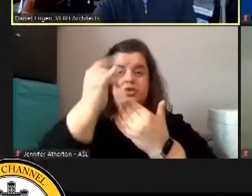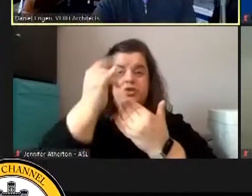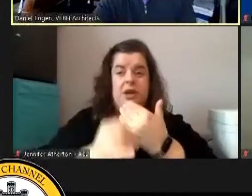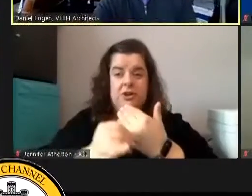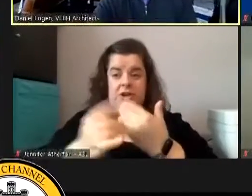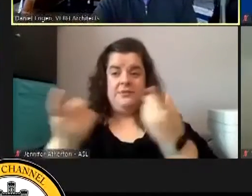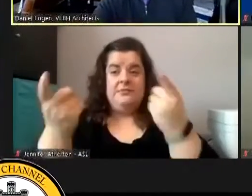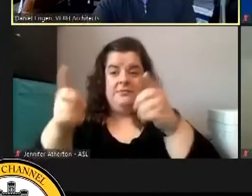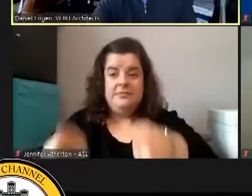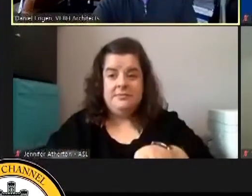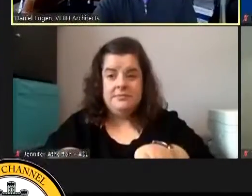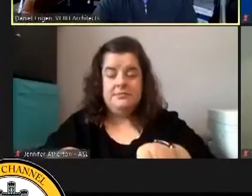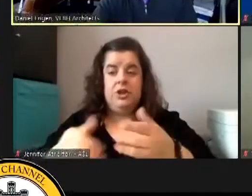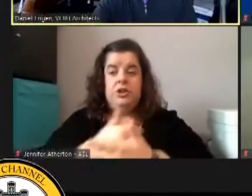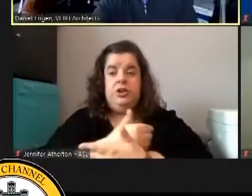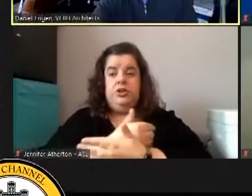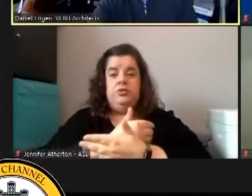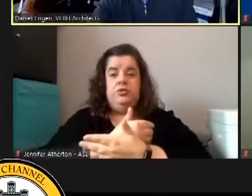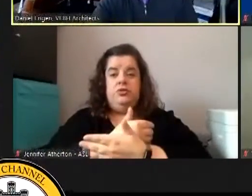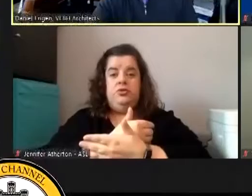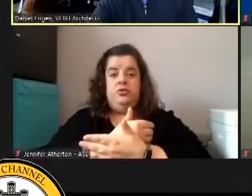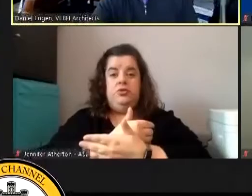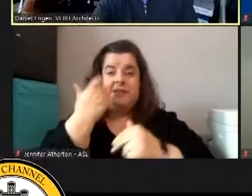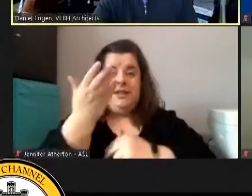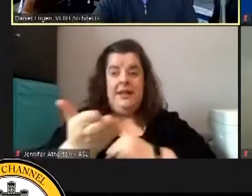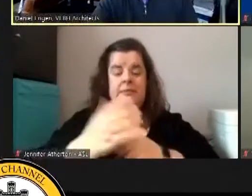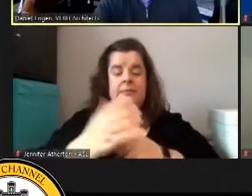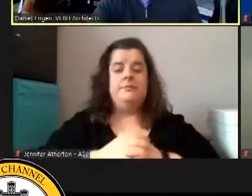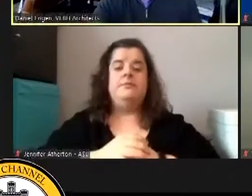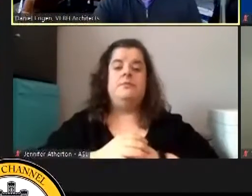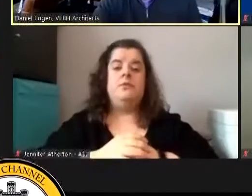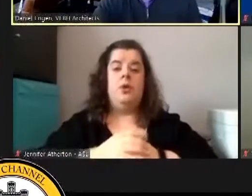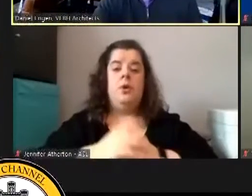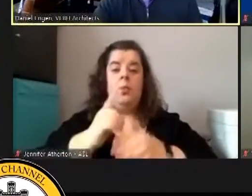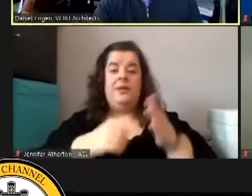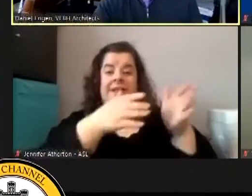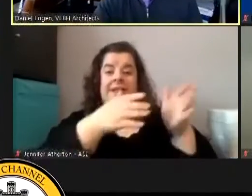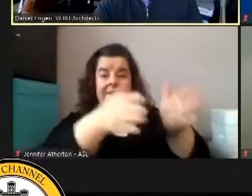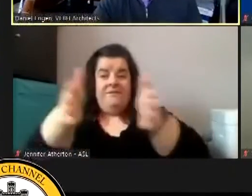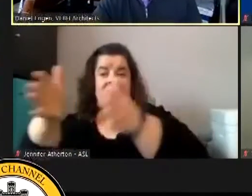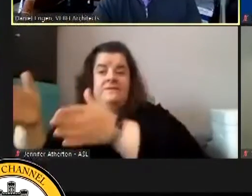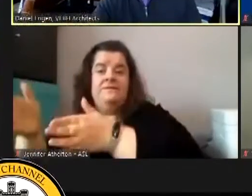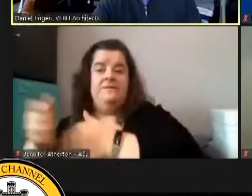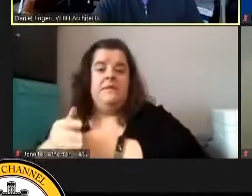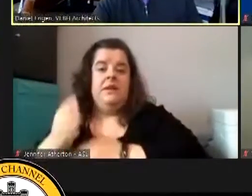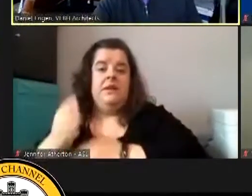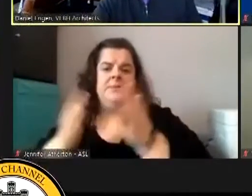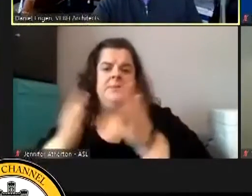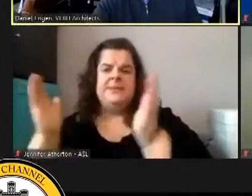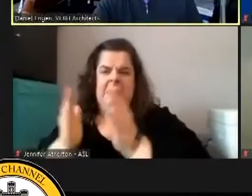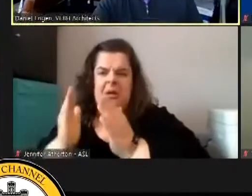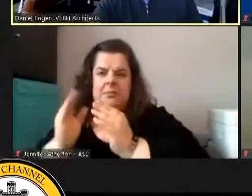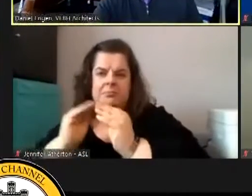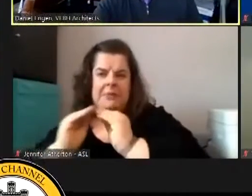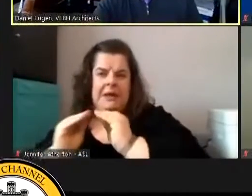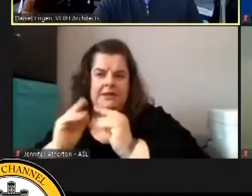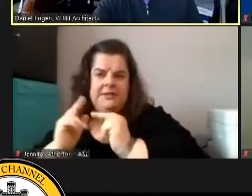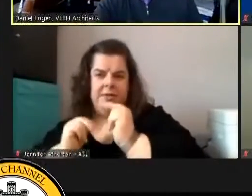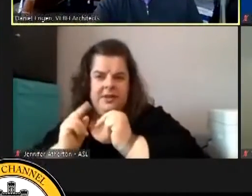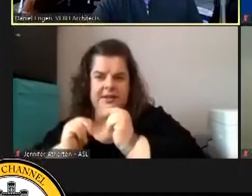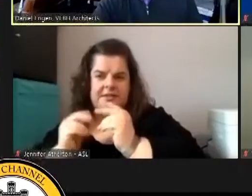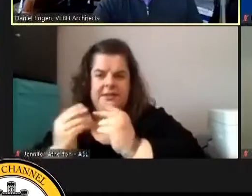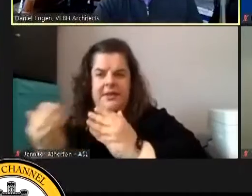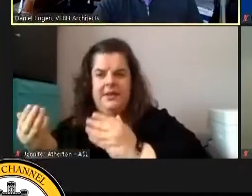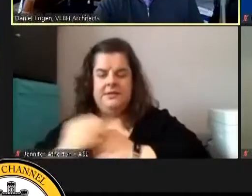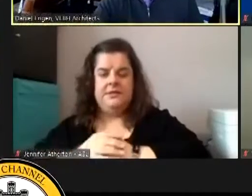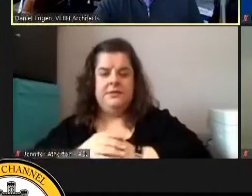building. The remainder of the site, there are some smaller maintenance buildings and things like that. But essentially,